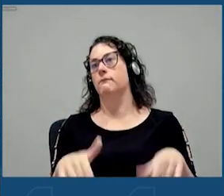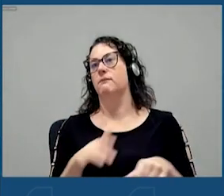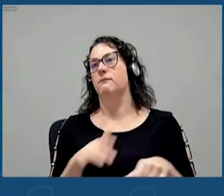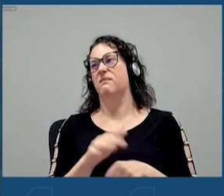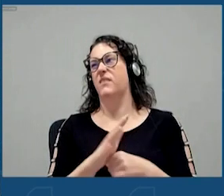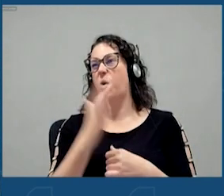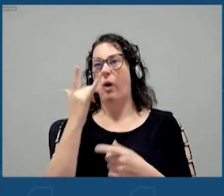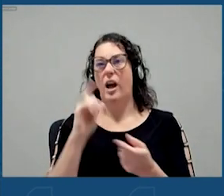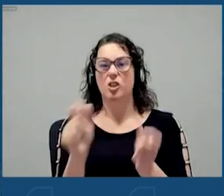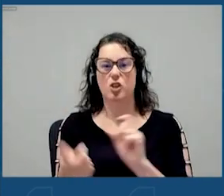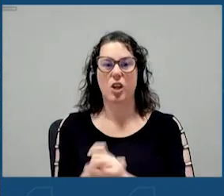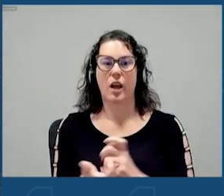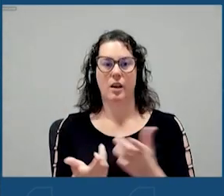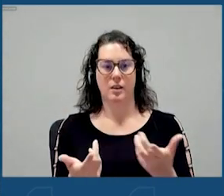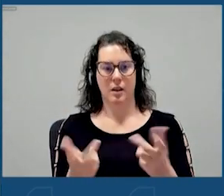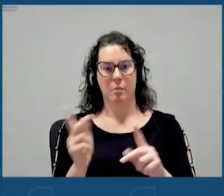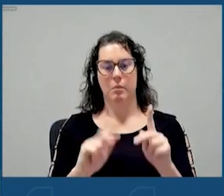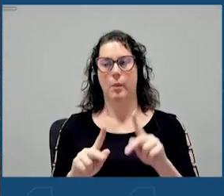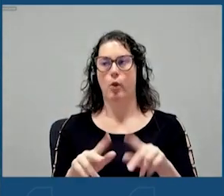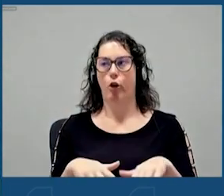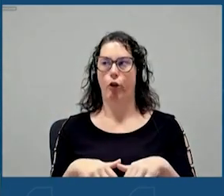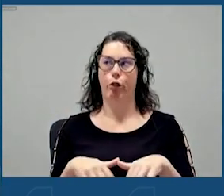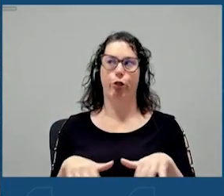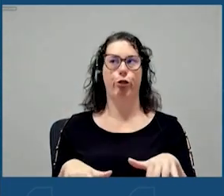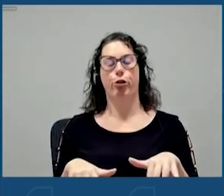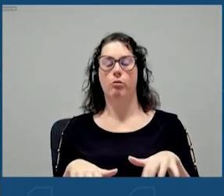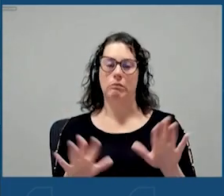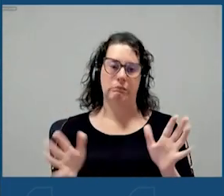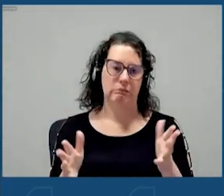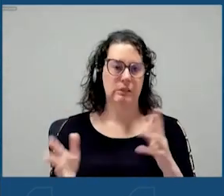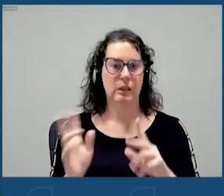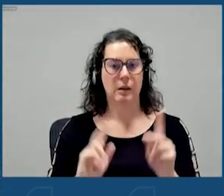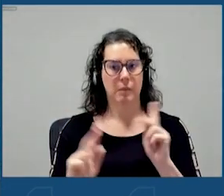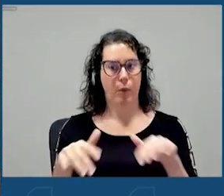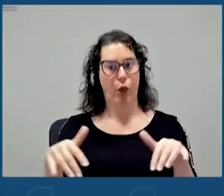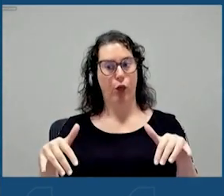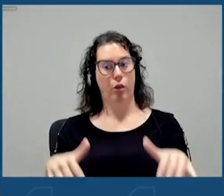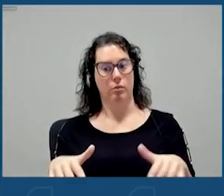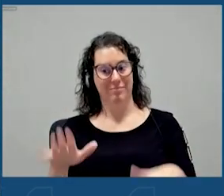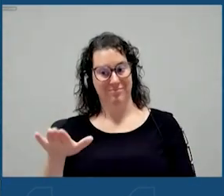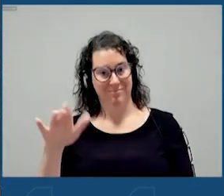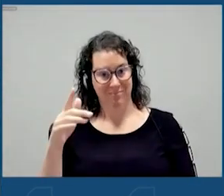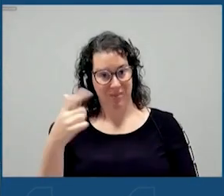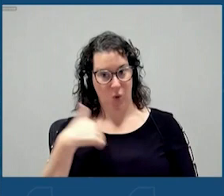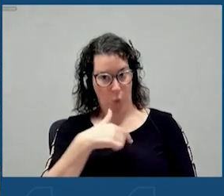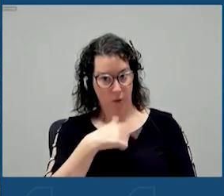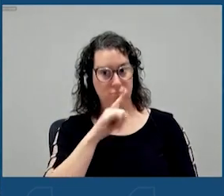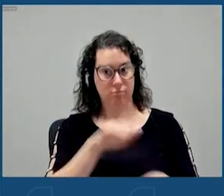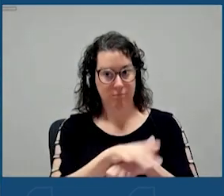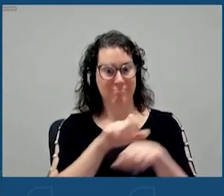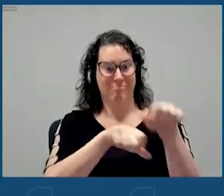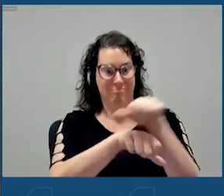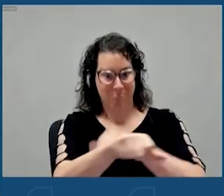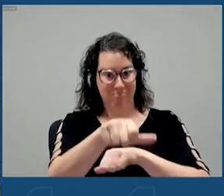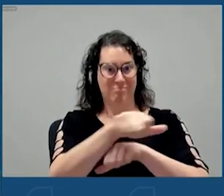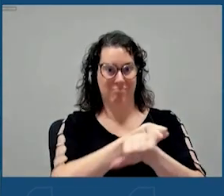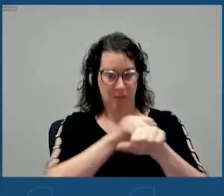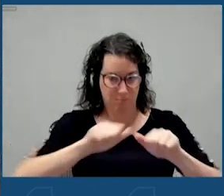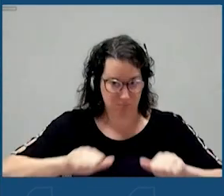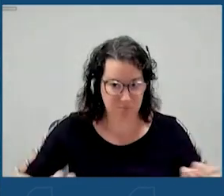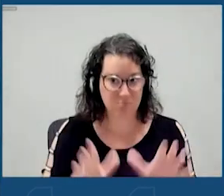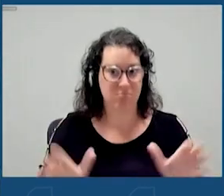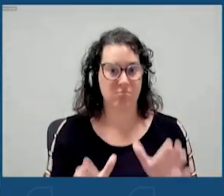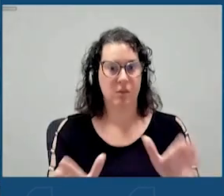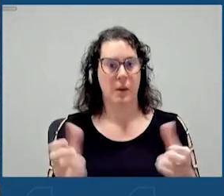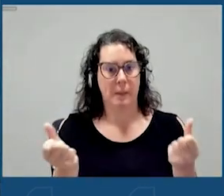things up? If people are dragging their feet. Well, people drag their feet while we're digging in. We are going to be doing so many